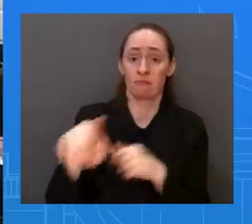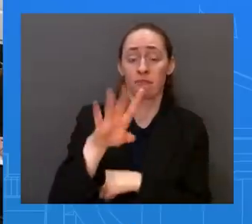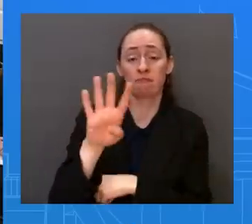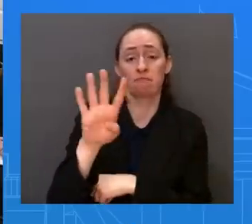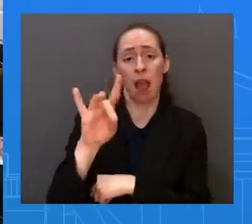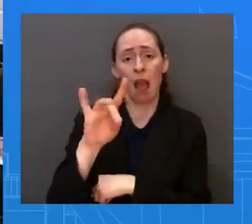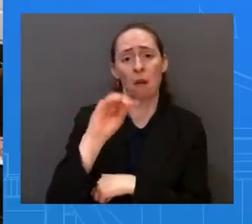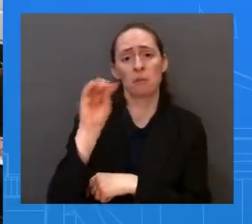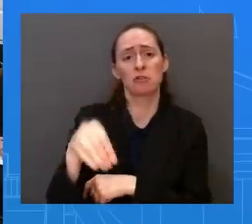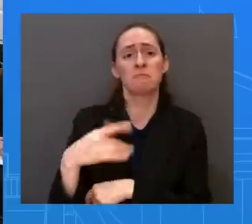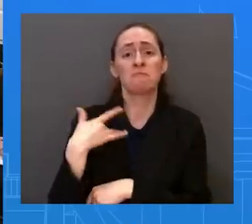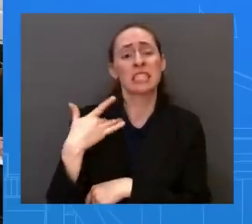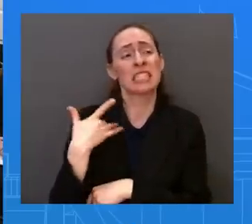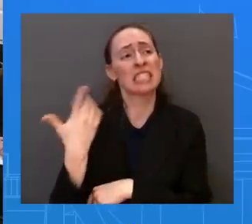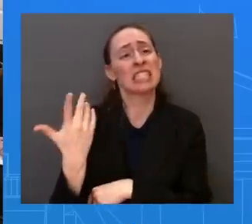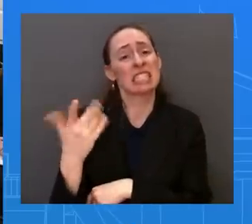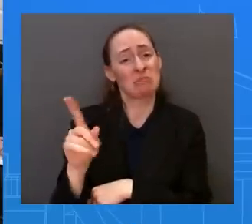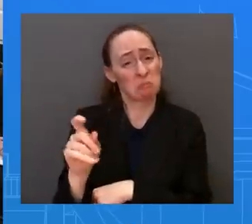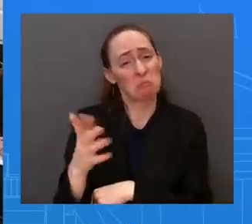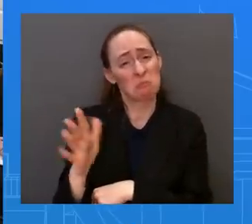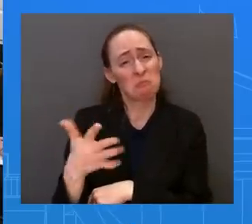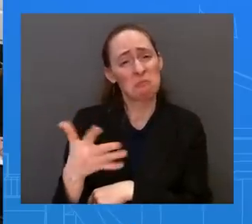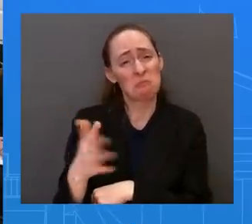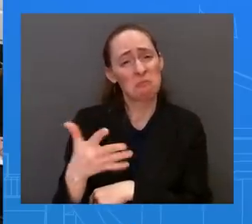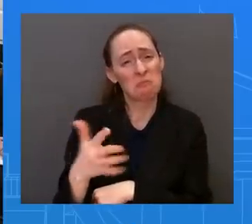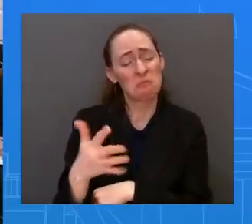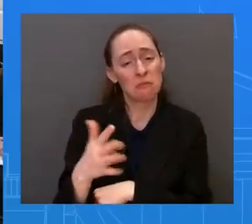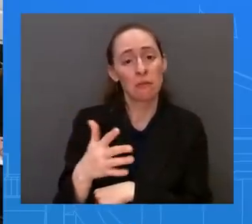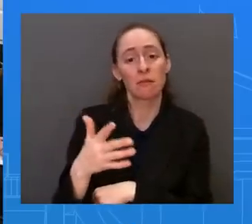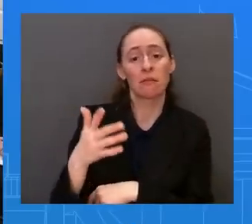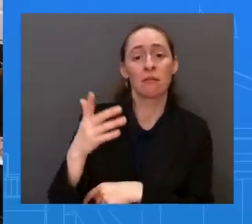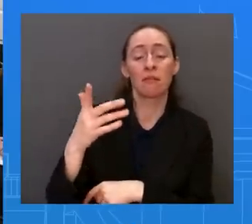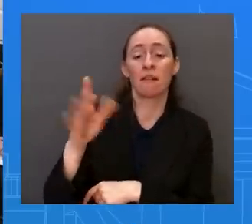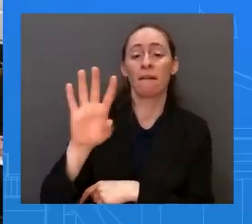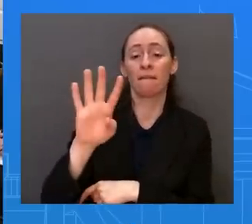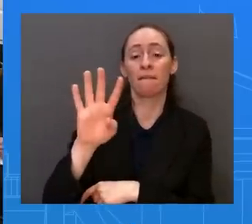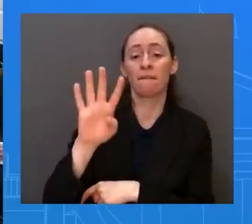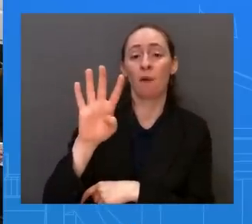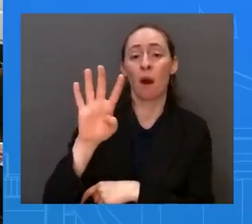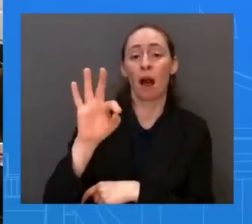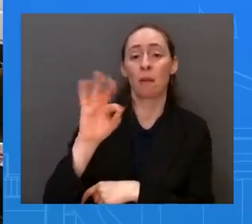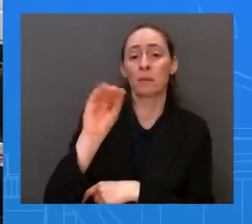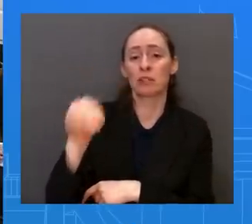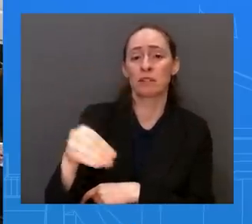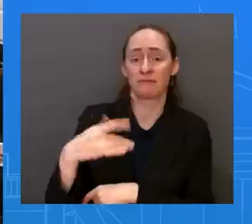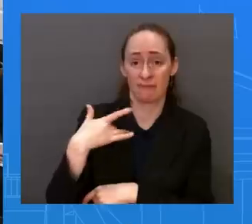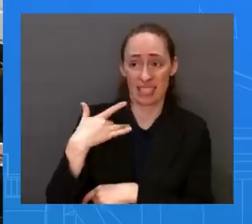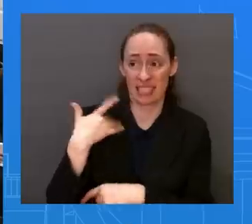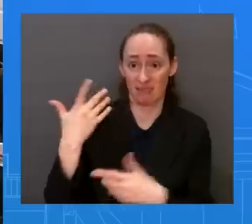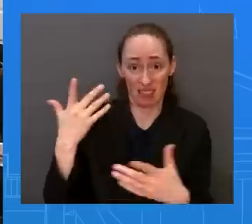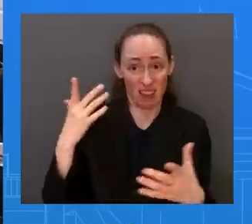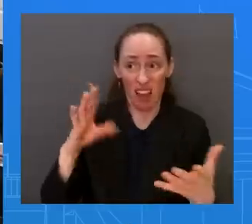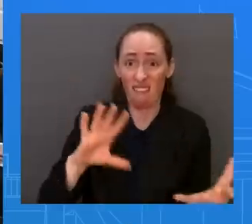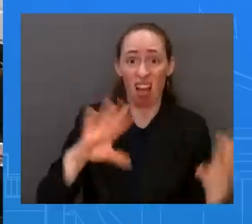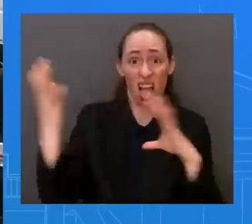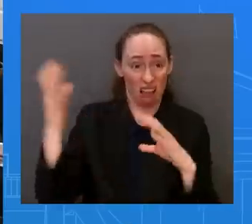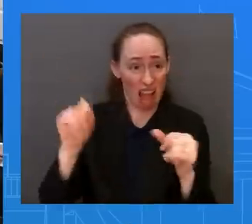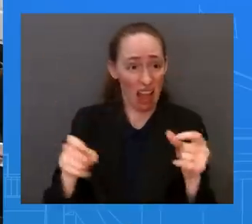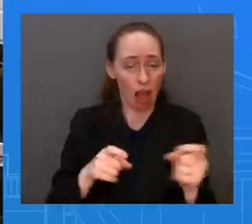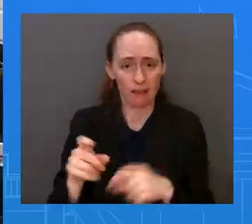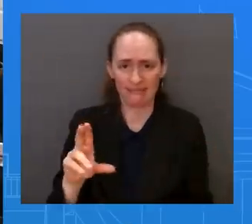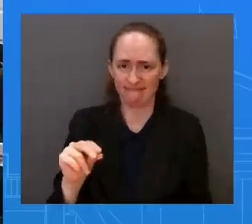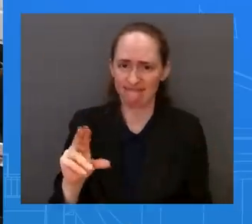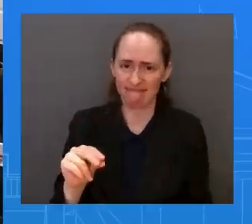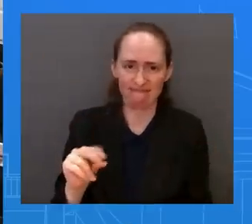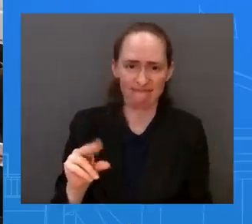crisis? 32% yes, 49% no. Competent and effective? 31% yes,